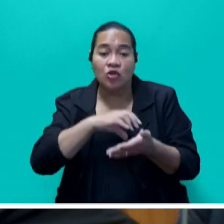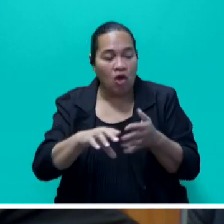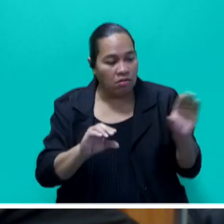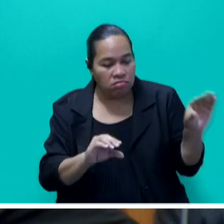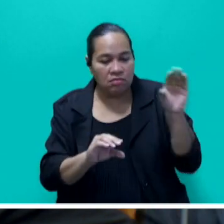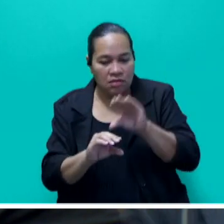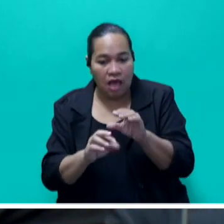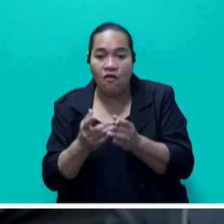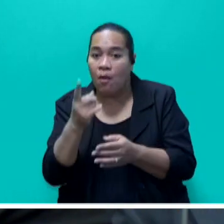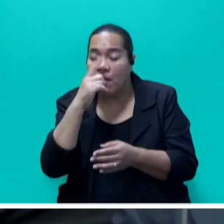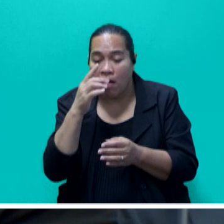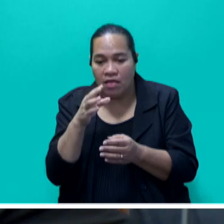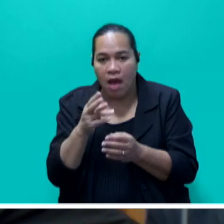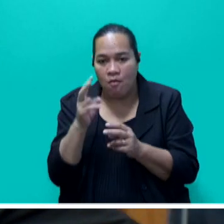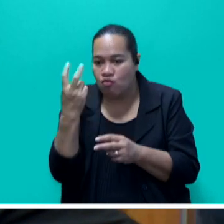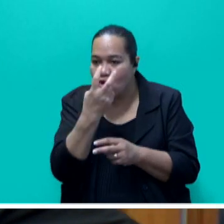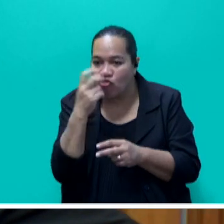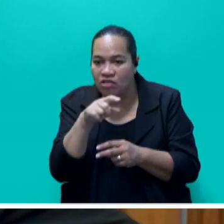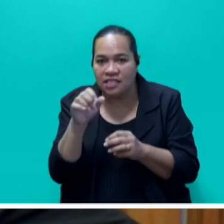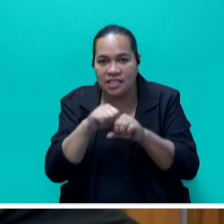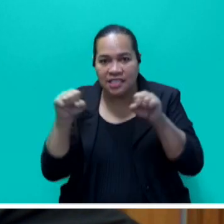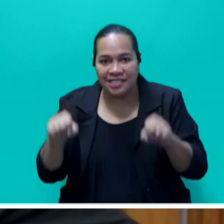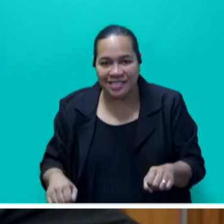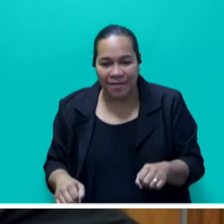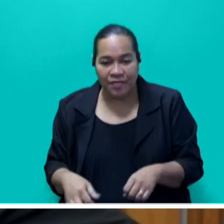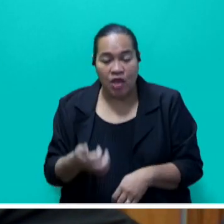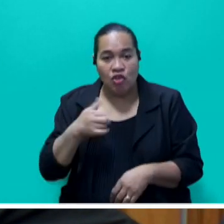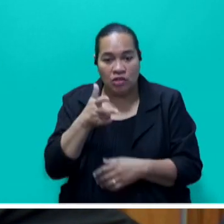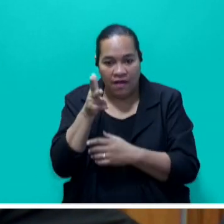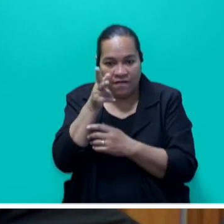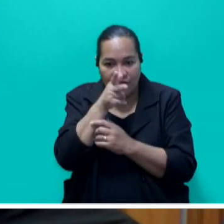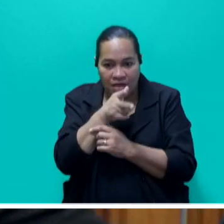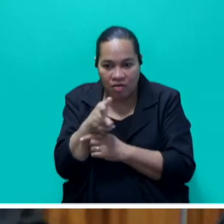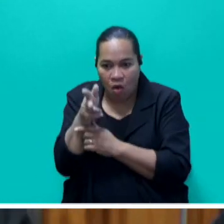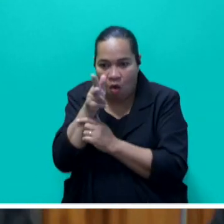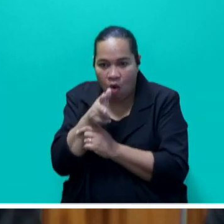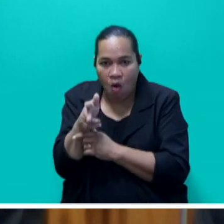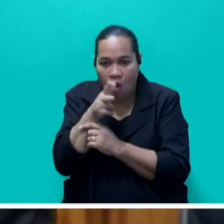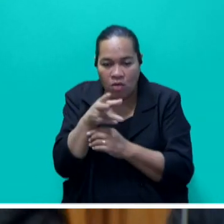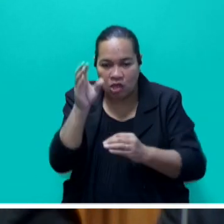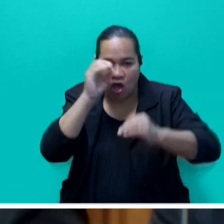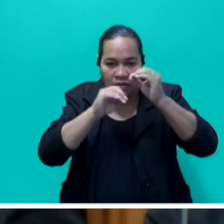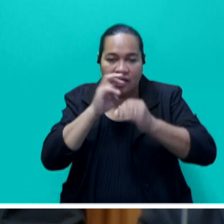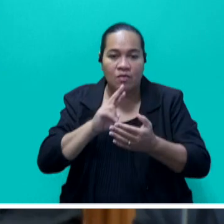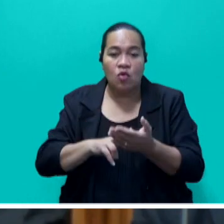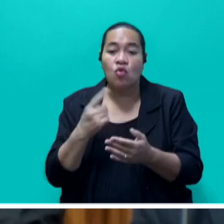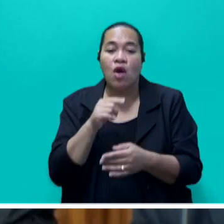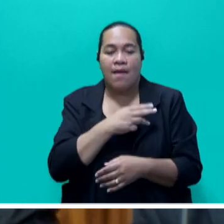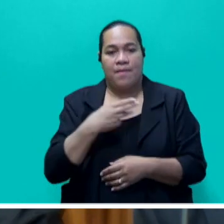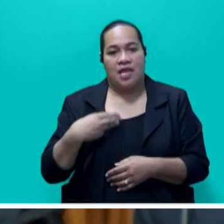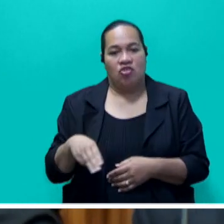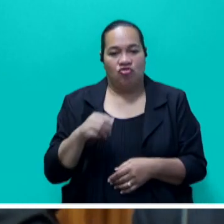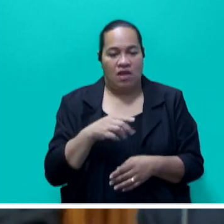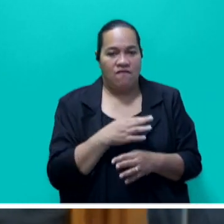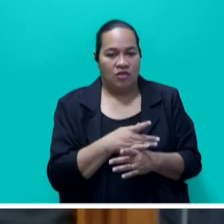for the monitoring systems. The use of video footage, sightings, and observer report is used by the Ministry to